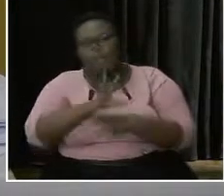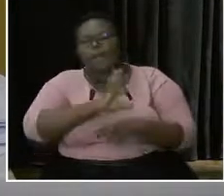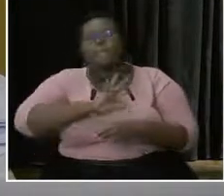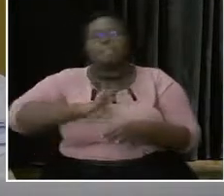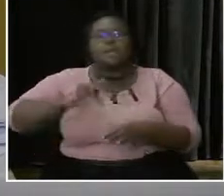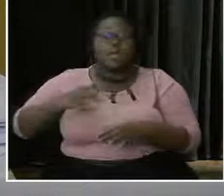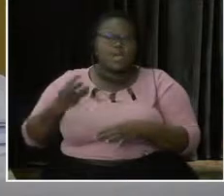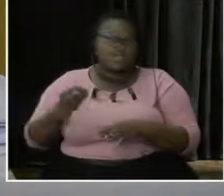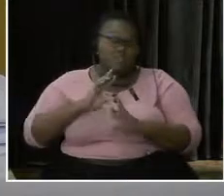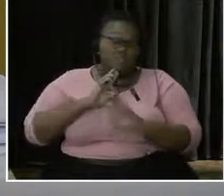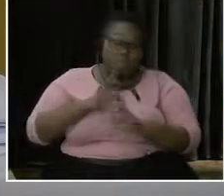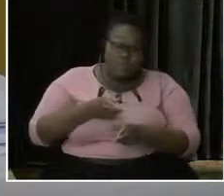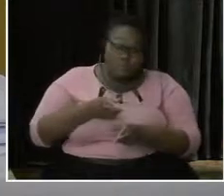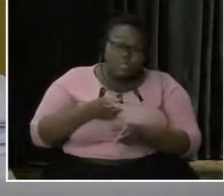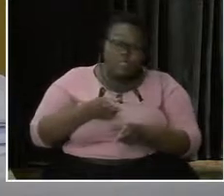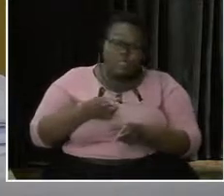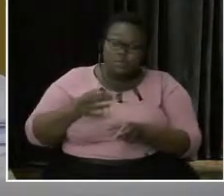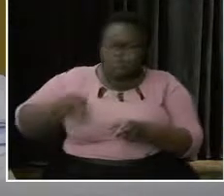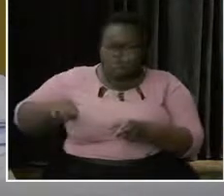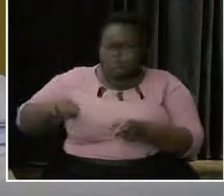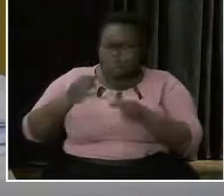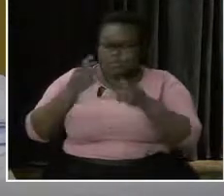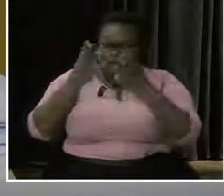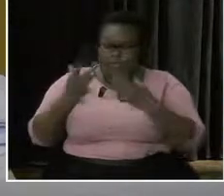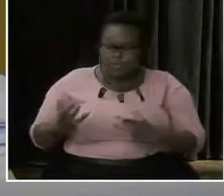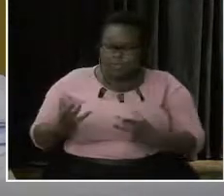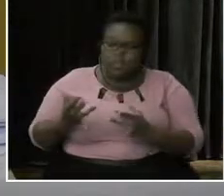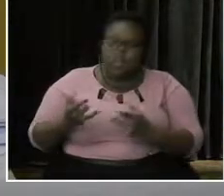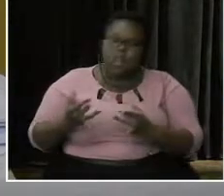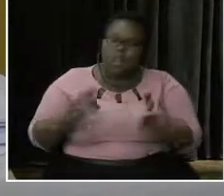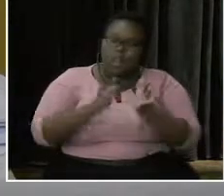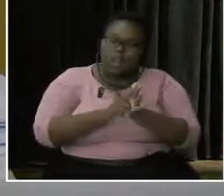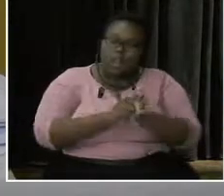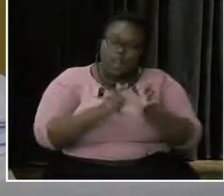a report in terms of the Municipal Finance Management Act?